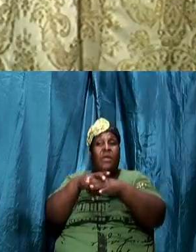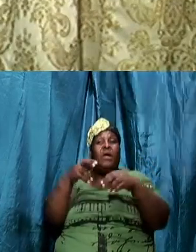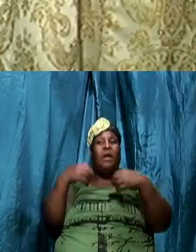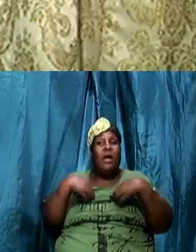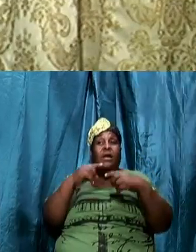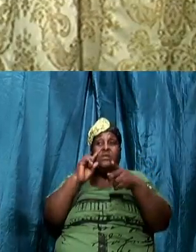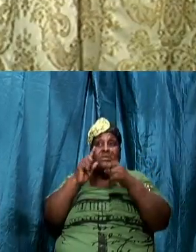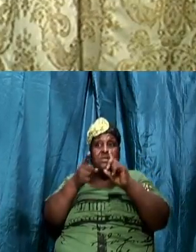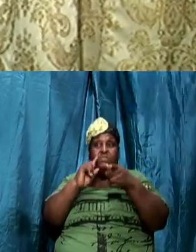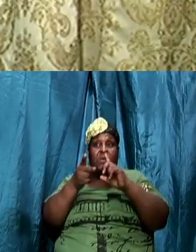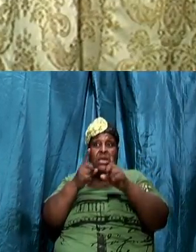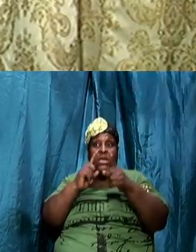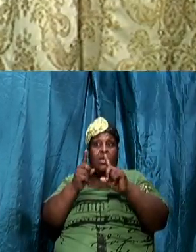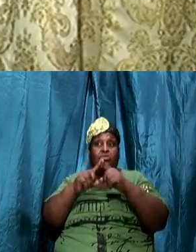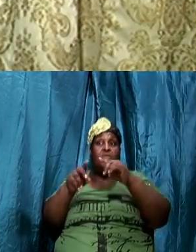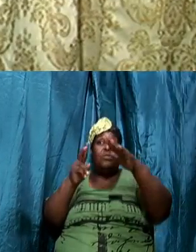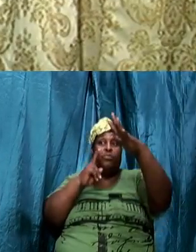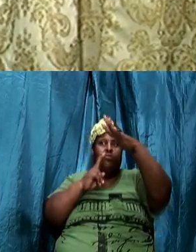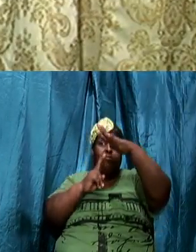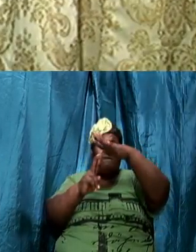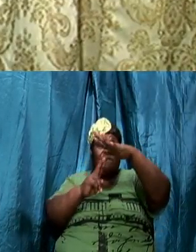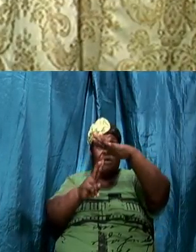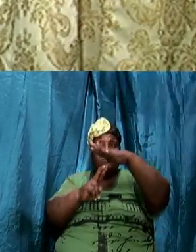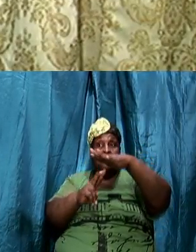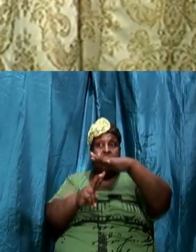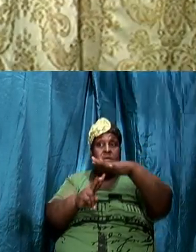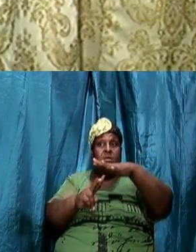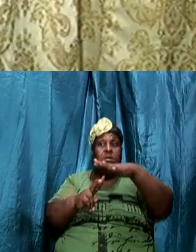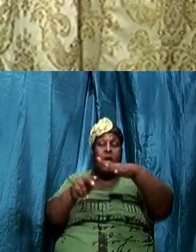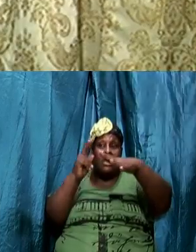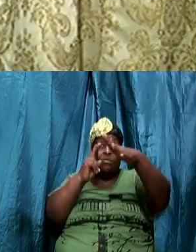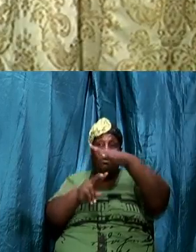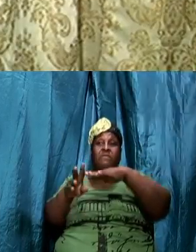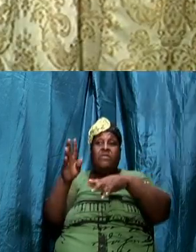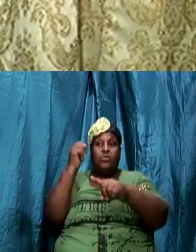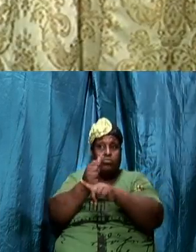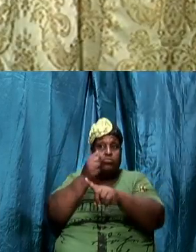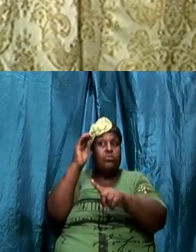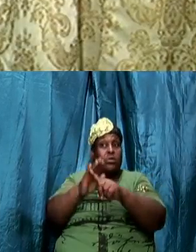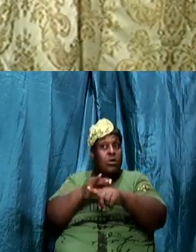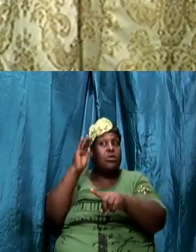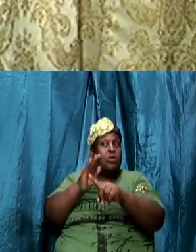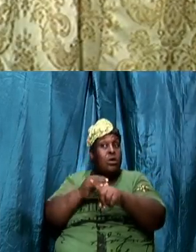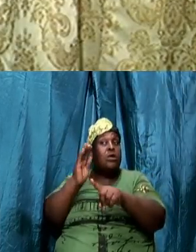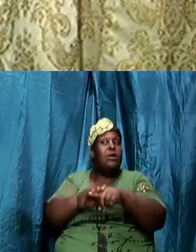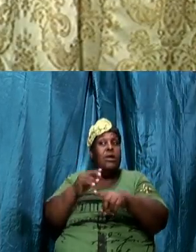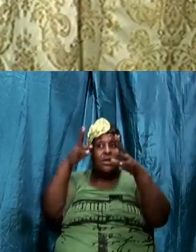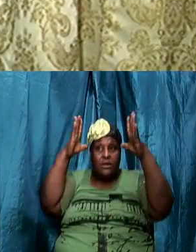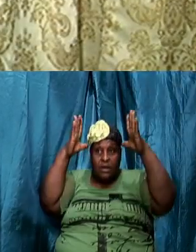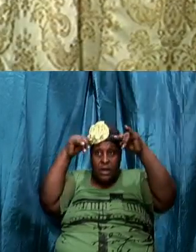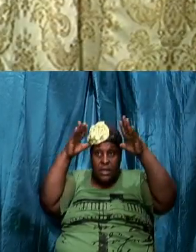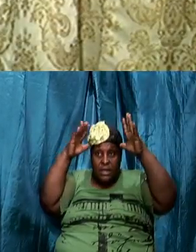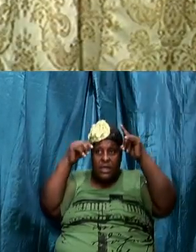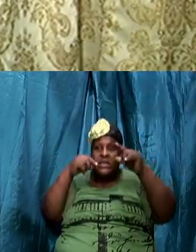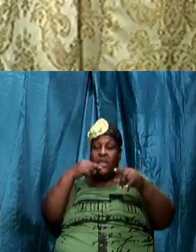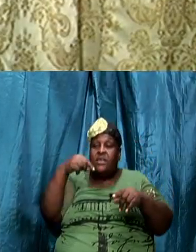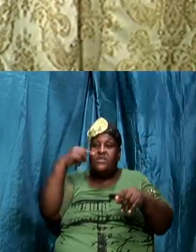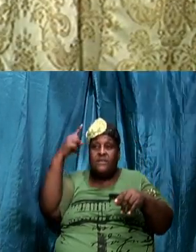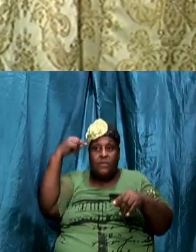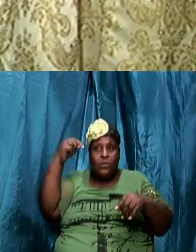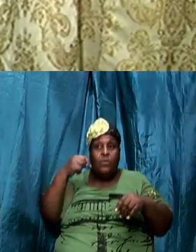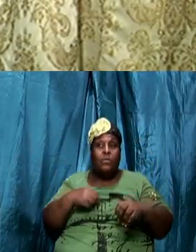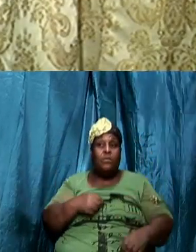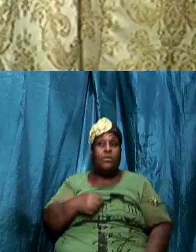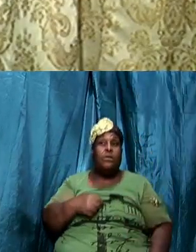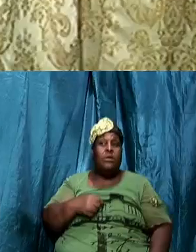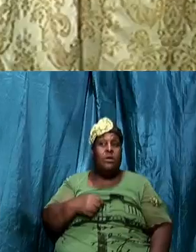him. And Balaam licked the donkey and called the donkey fool. And when the donkey talked back to him, Balaam